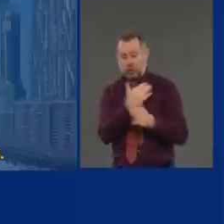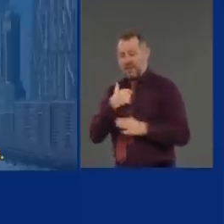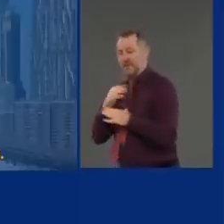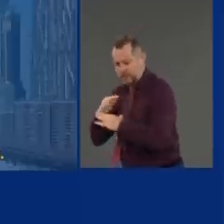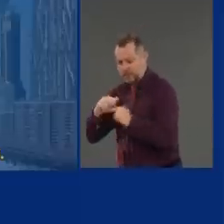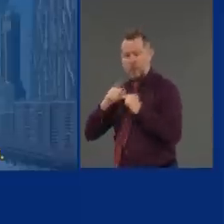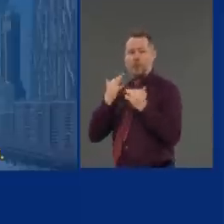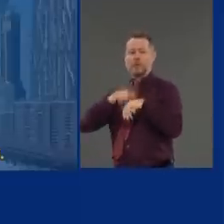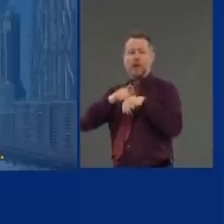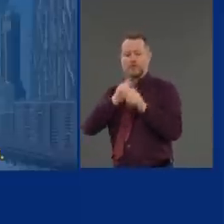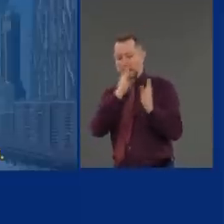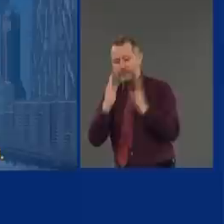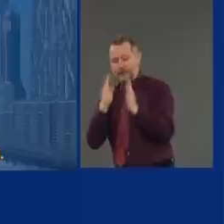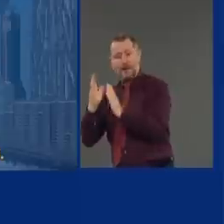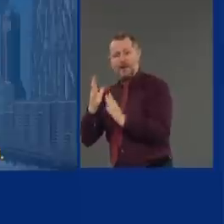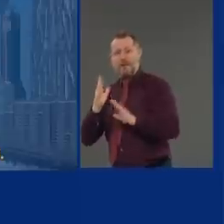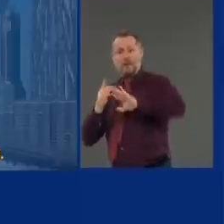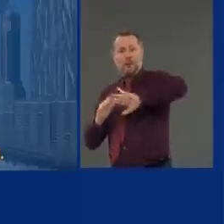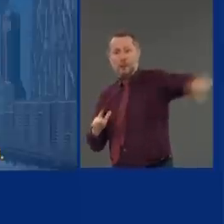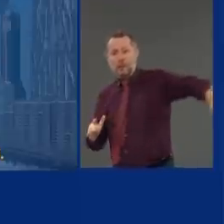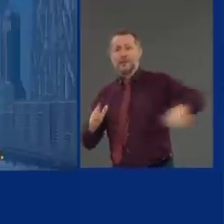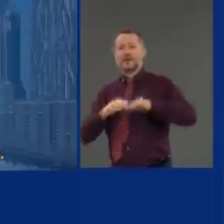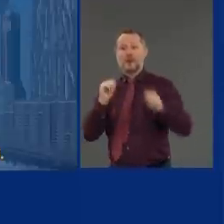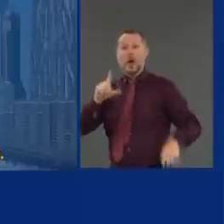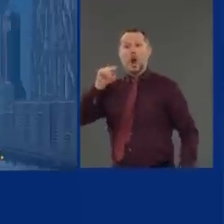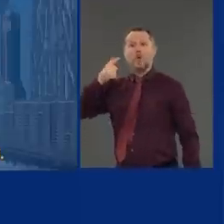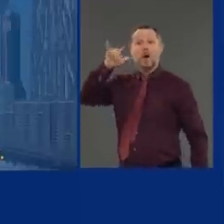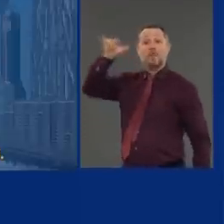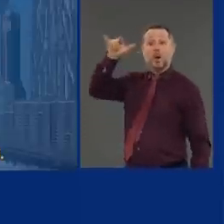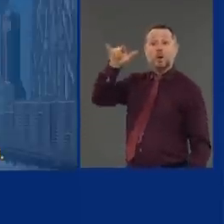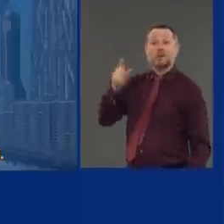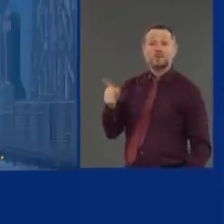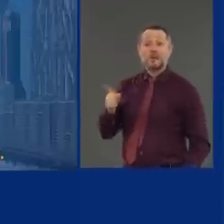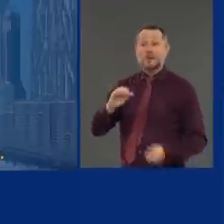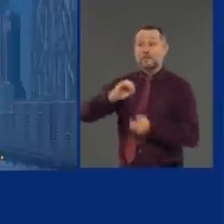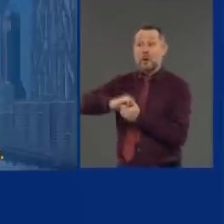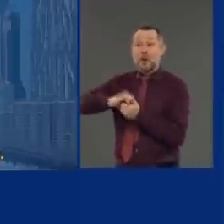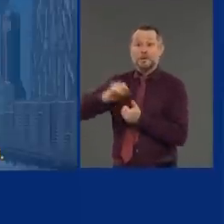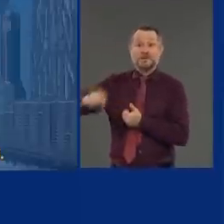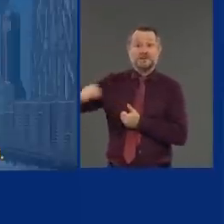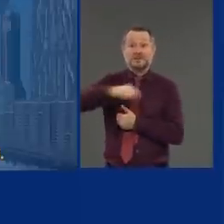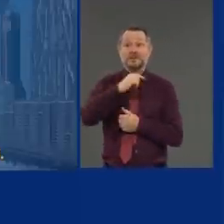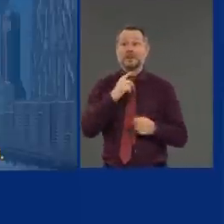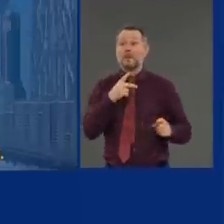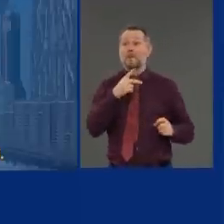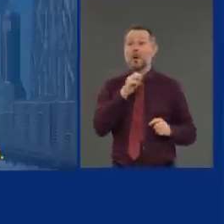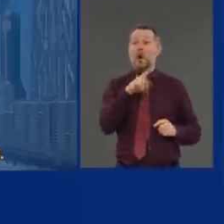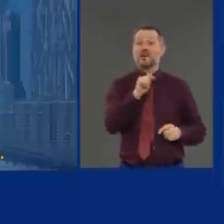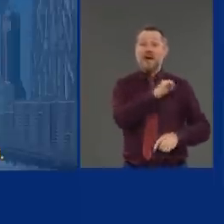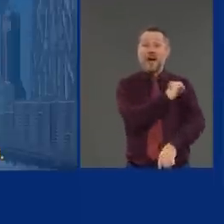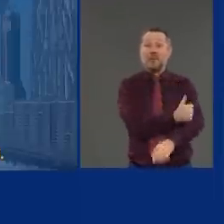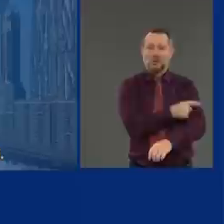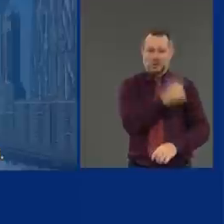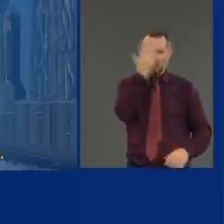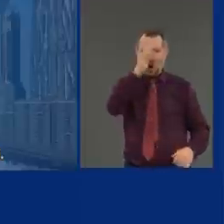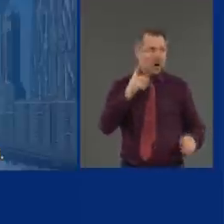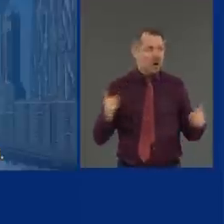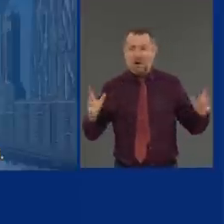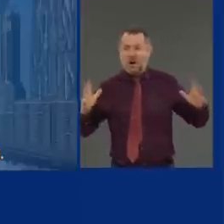what LaGuardia Partners and Port Authority were smart enough to do right here. Well, there's less traffic at the